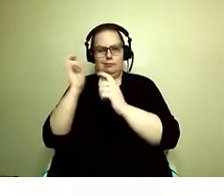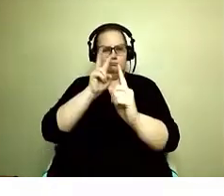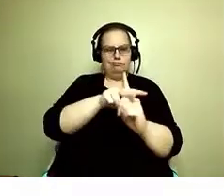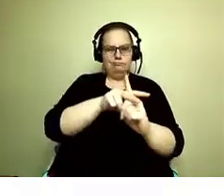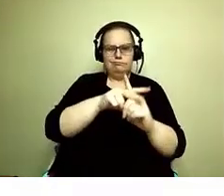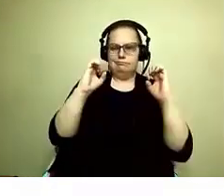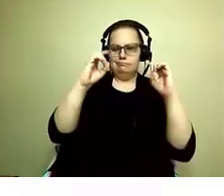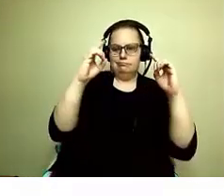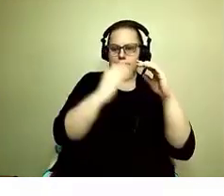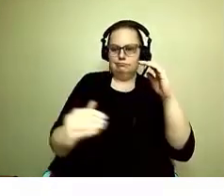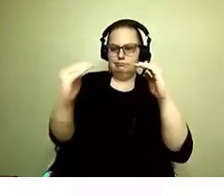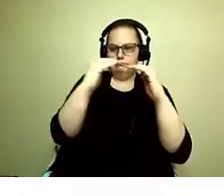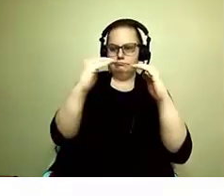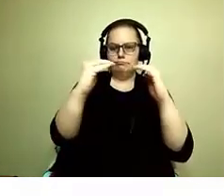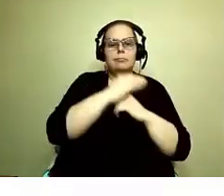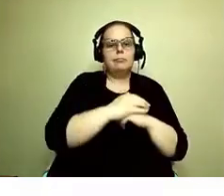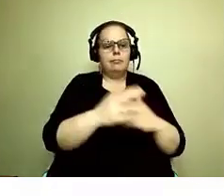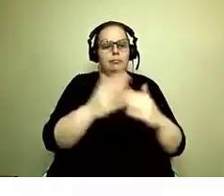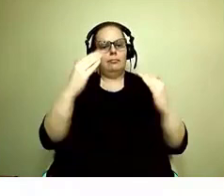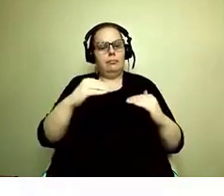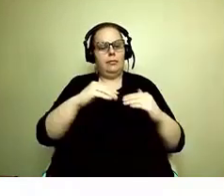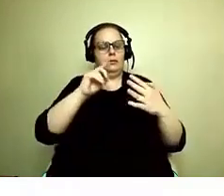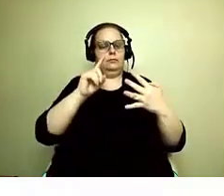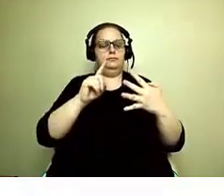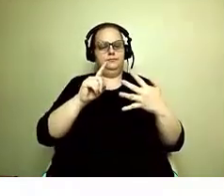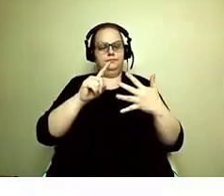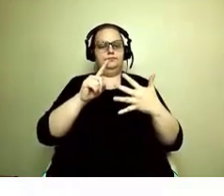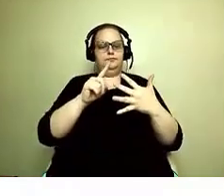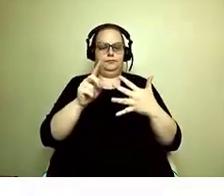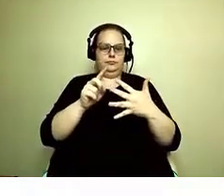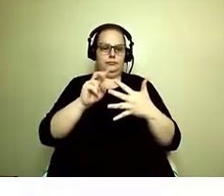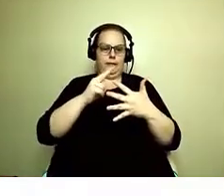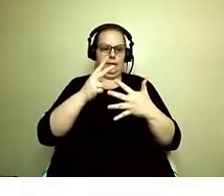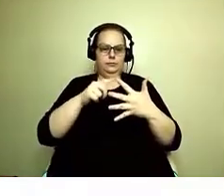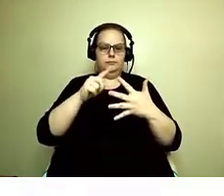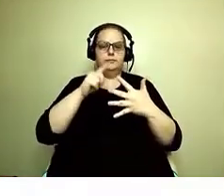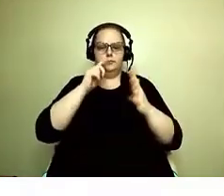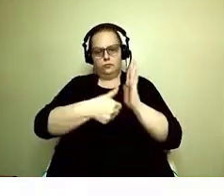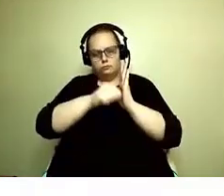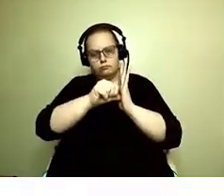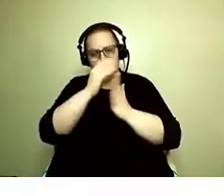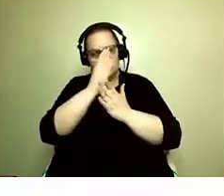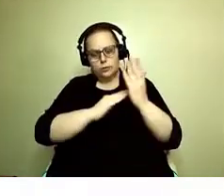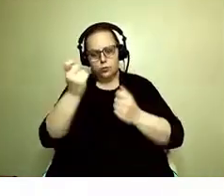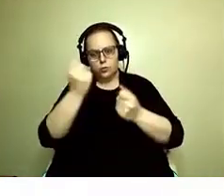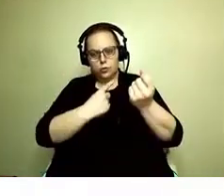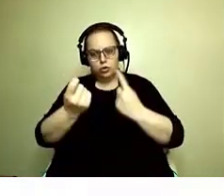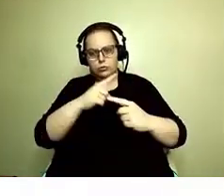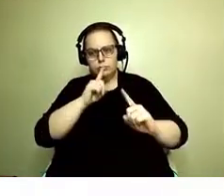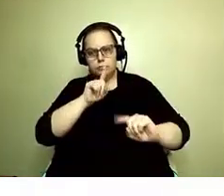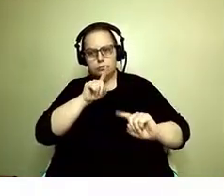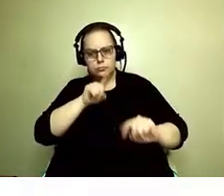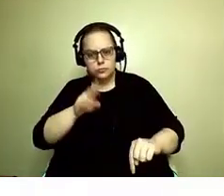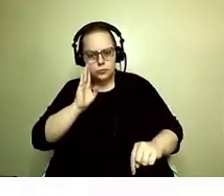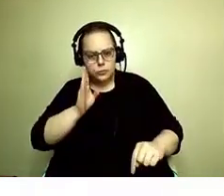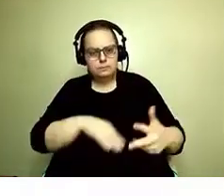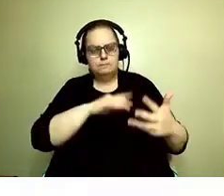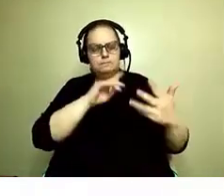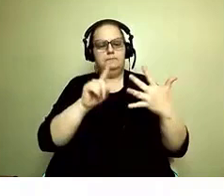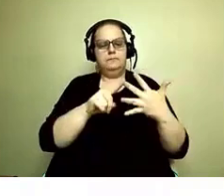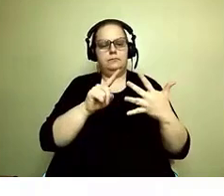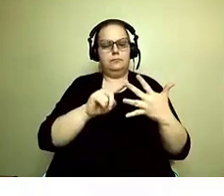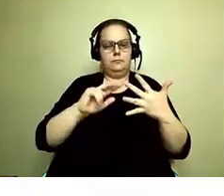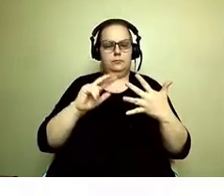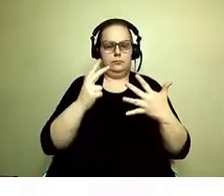some selected questions and answers from the bulletin. Next, we will review the revised disability